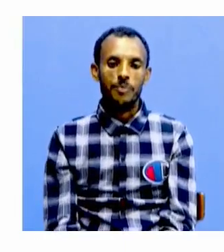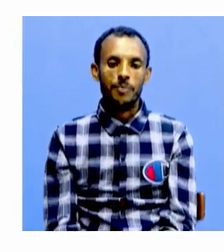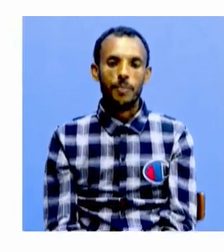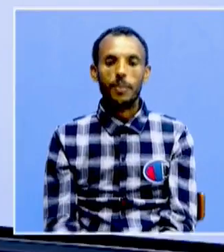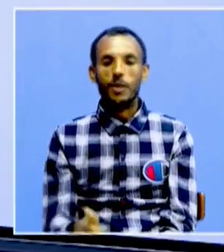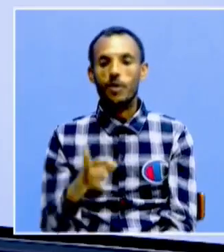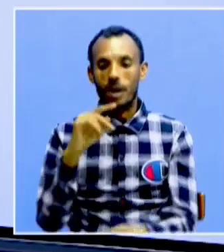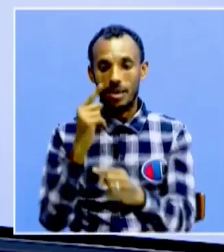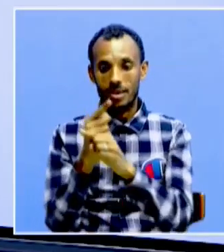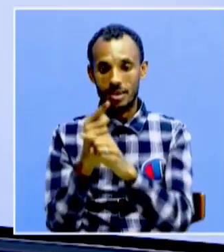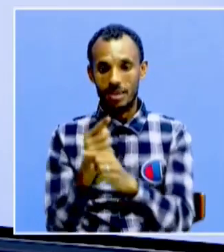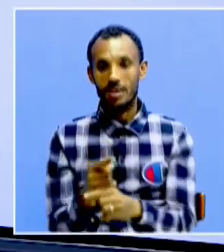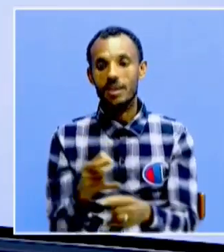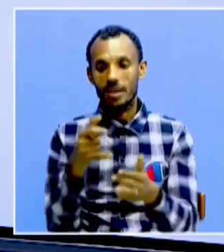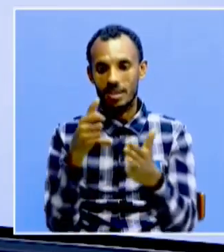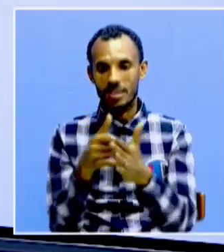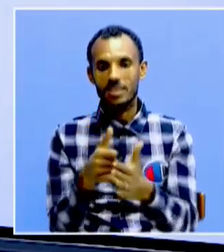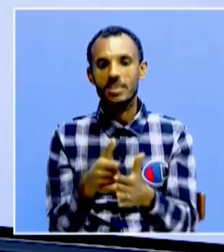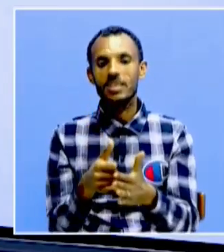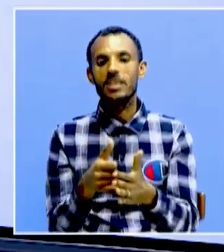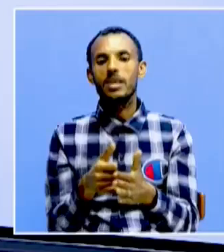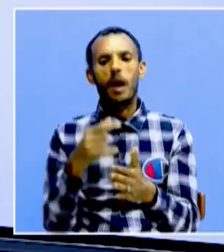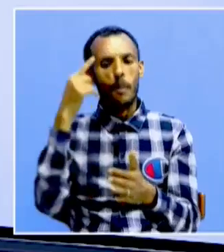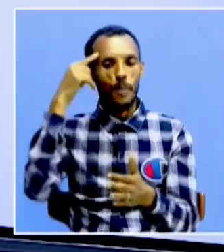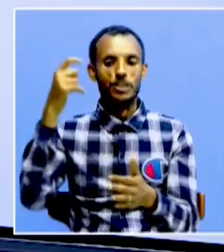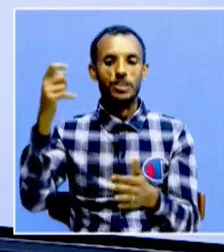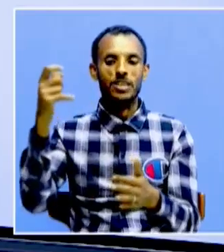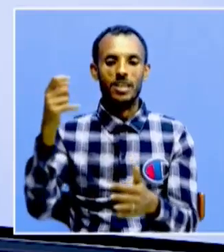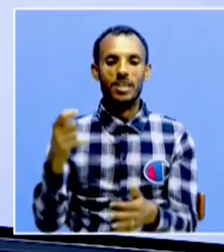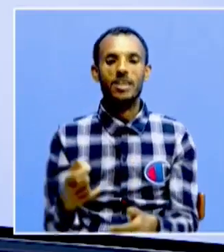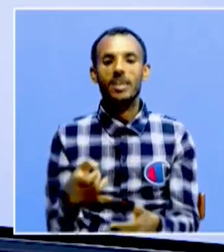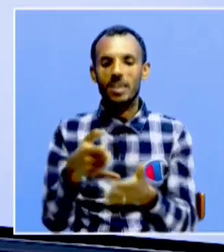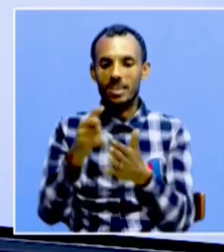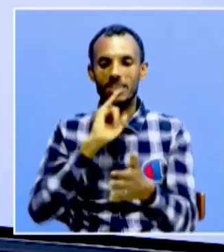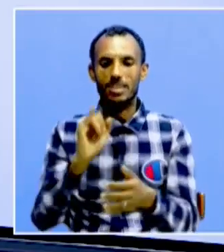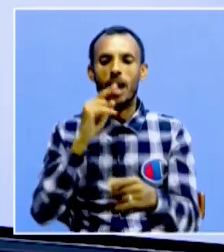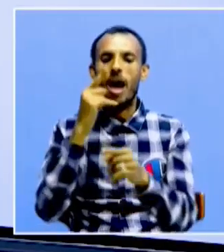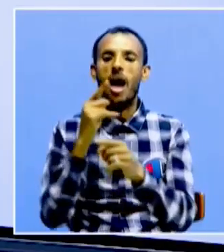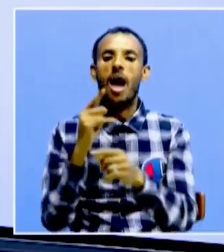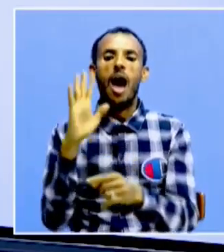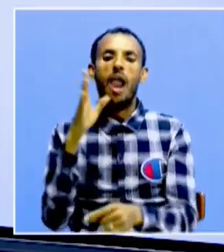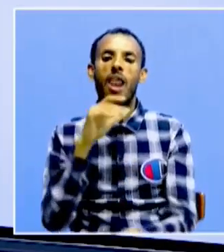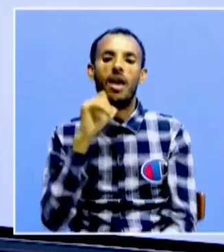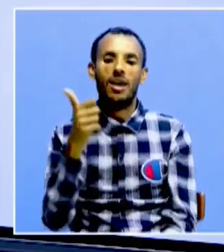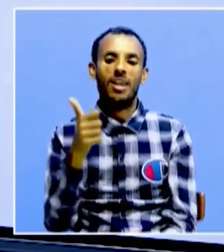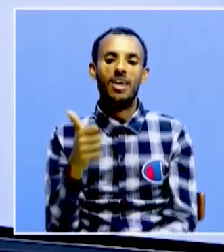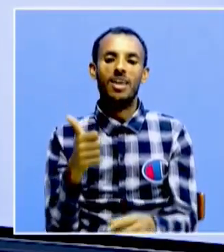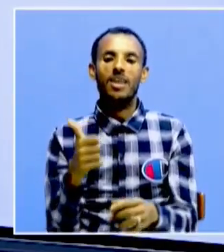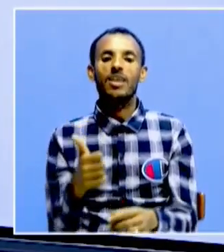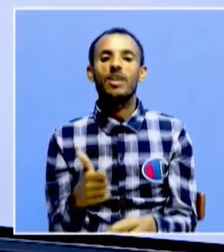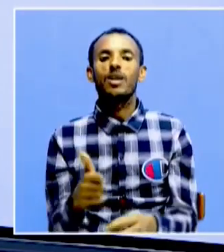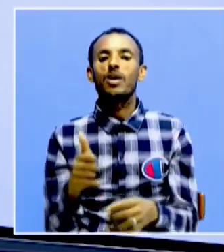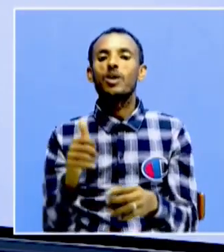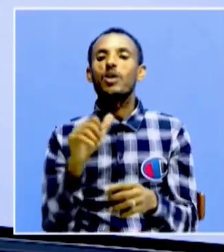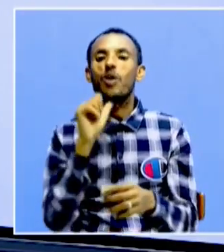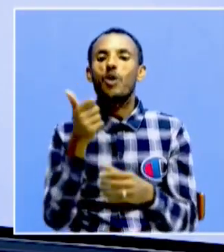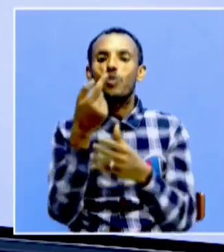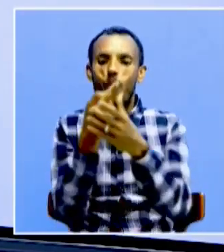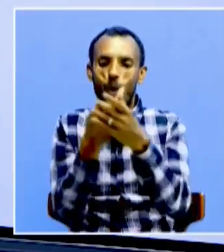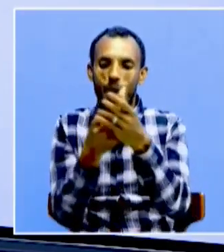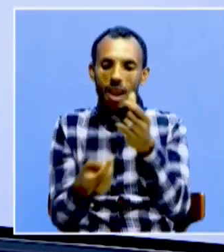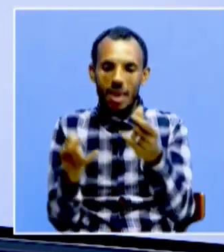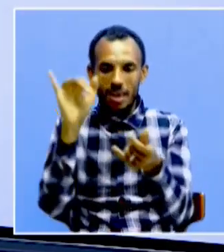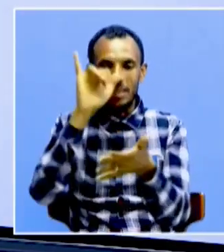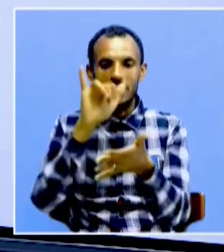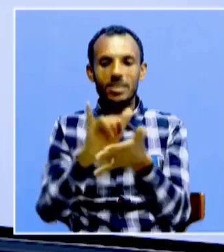All right? It is what? It is imaginary. It is unlikely. Not only that. Yes? Not